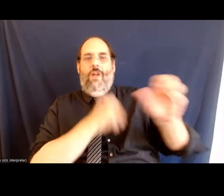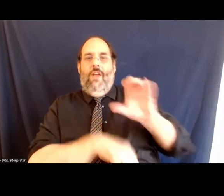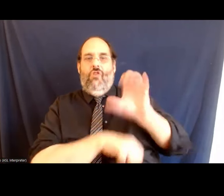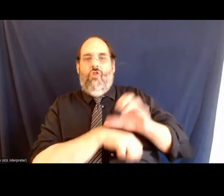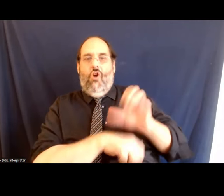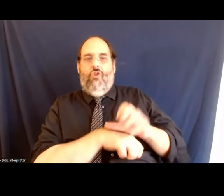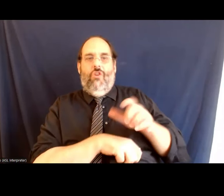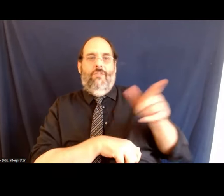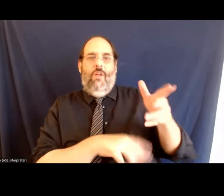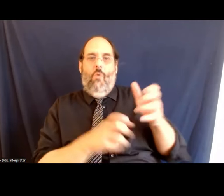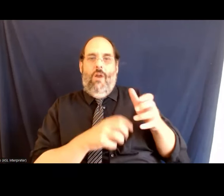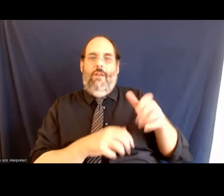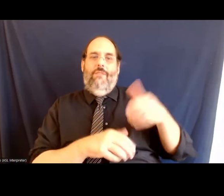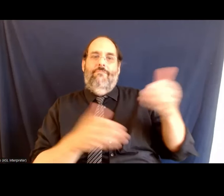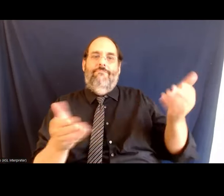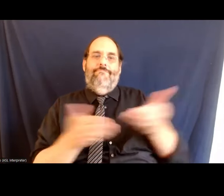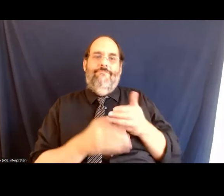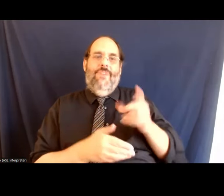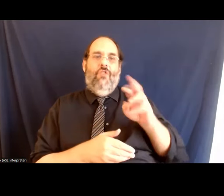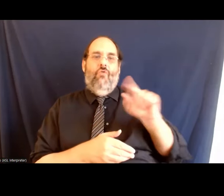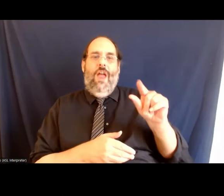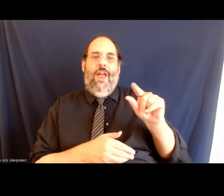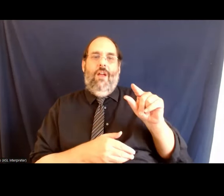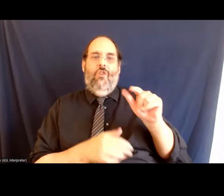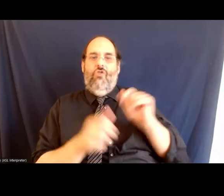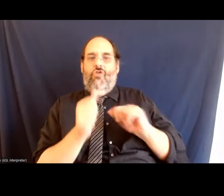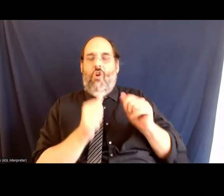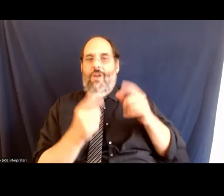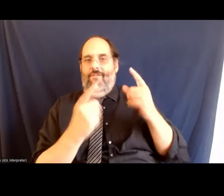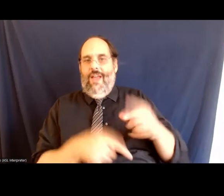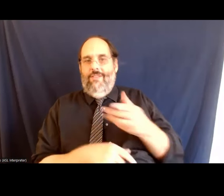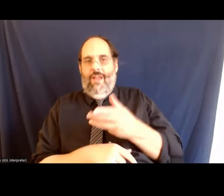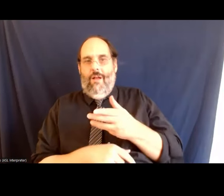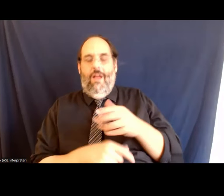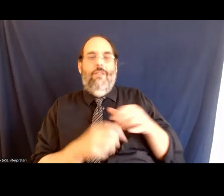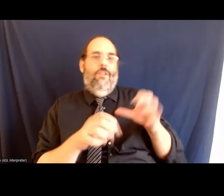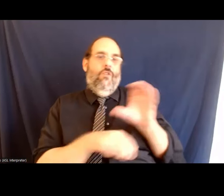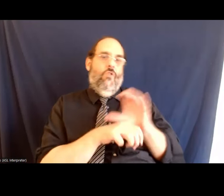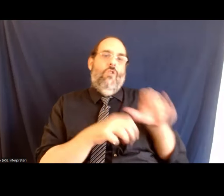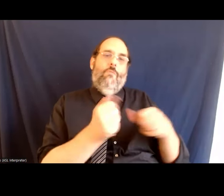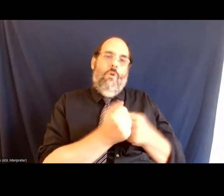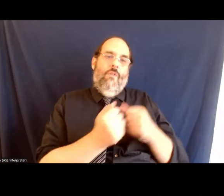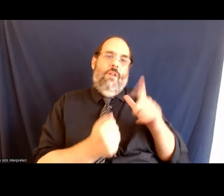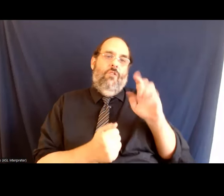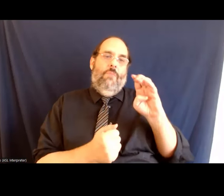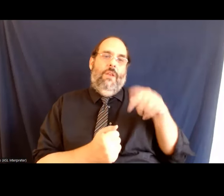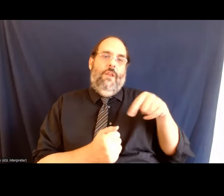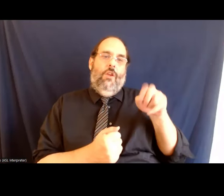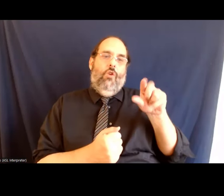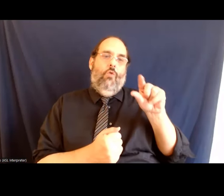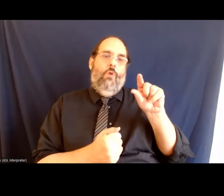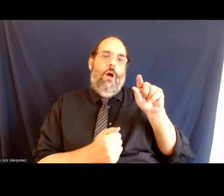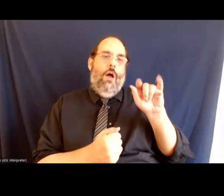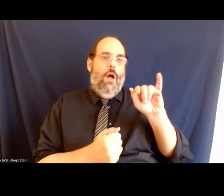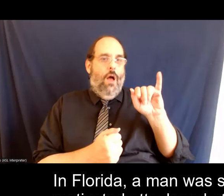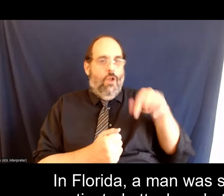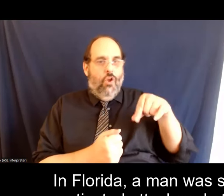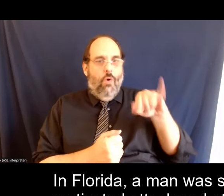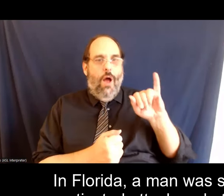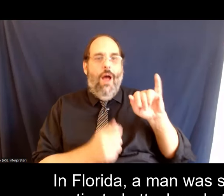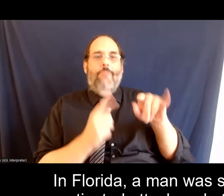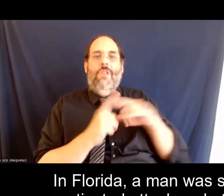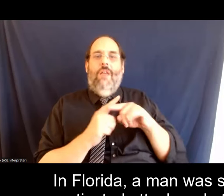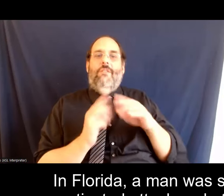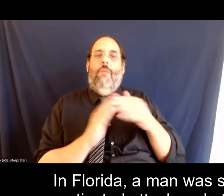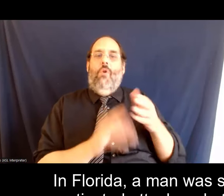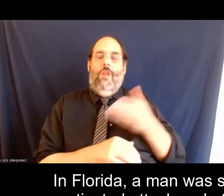their plans to host drag show events and the church's support for the LGBTQI+ community. In